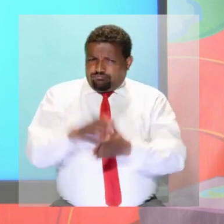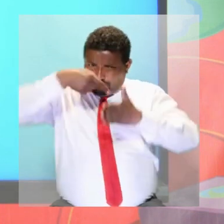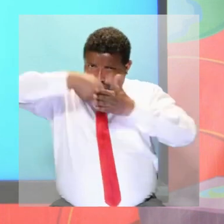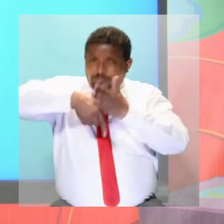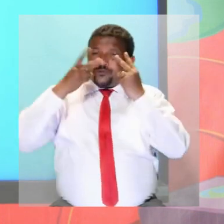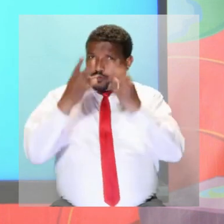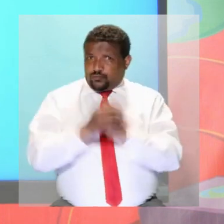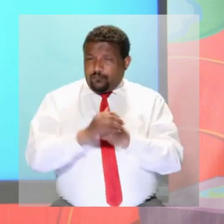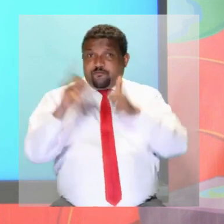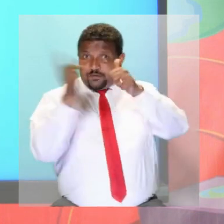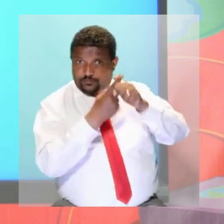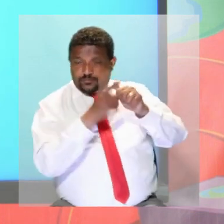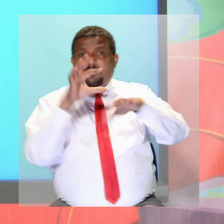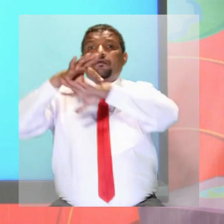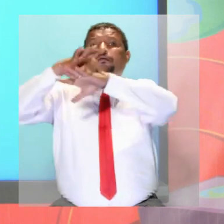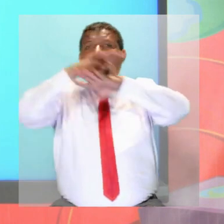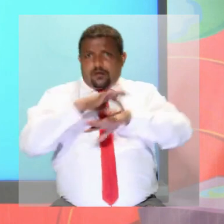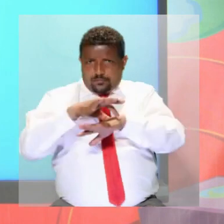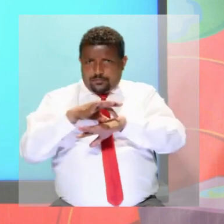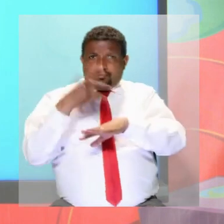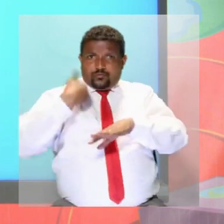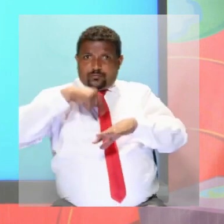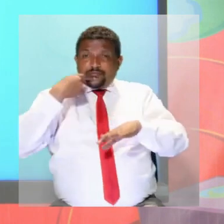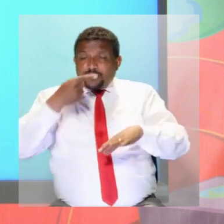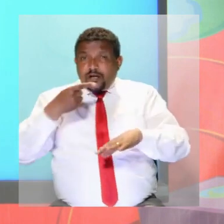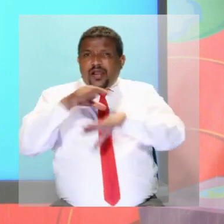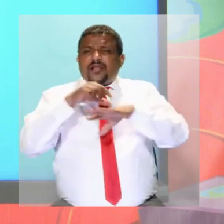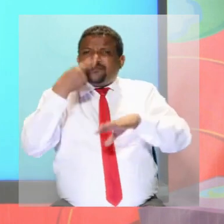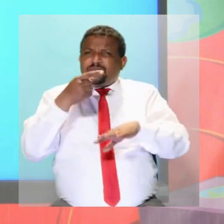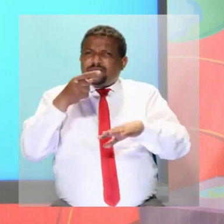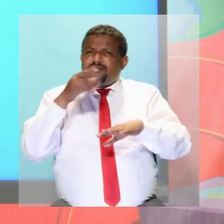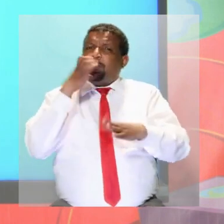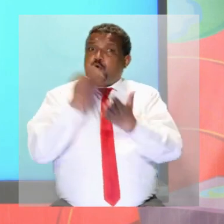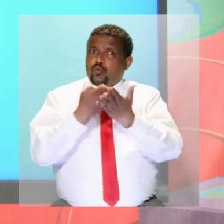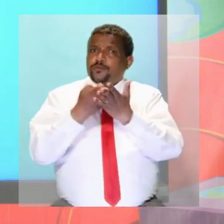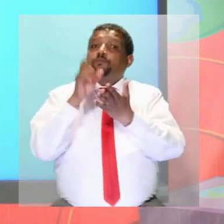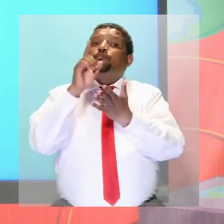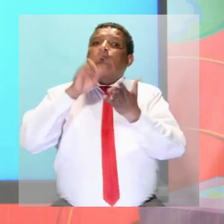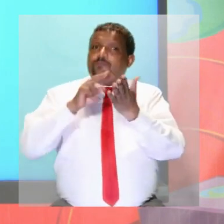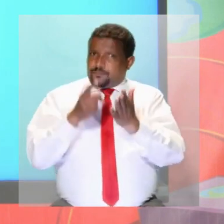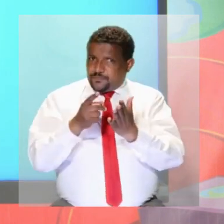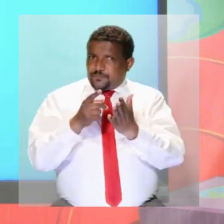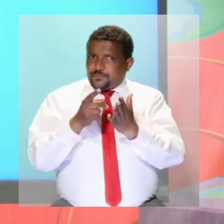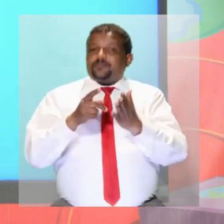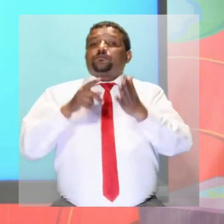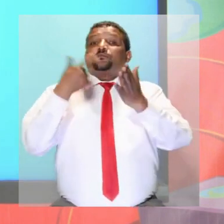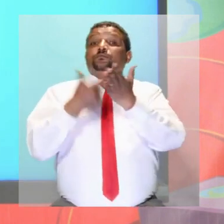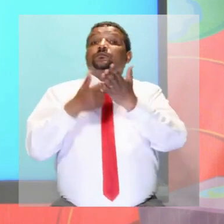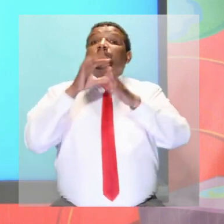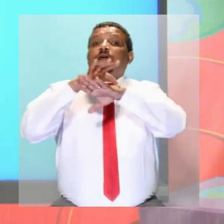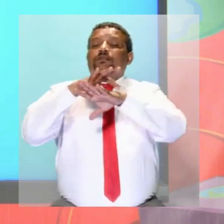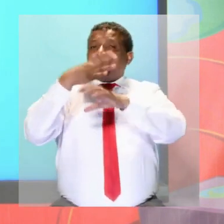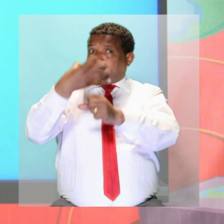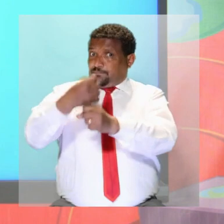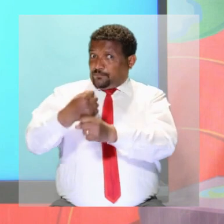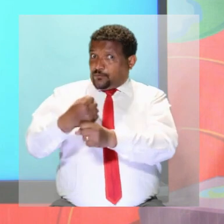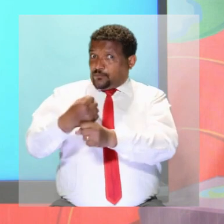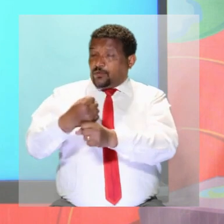detail. First, land. When we say land in economics, the land that